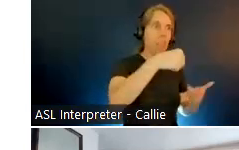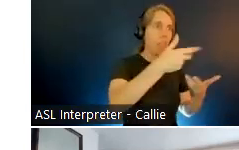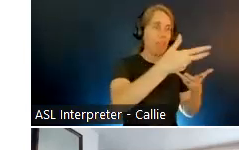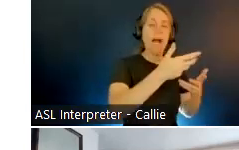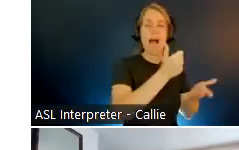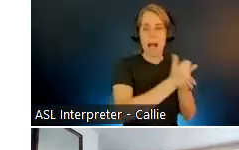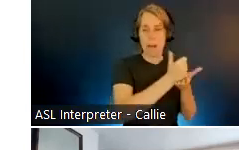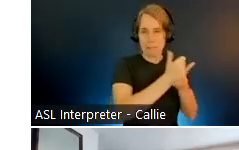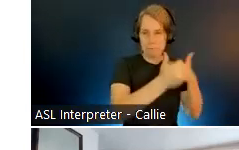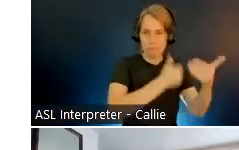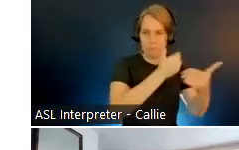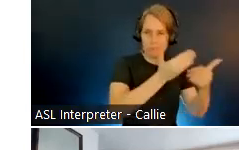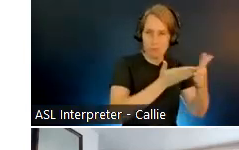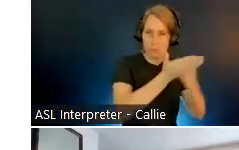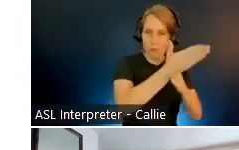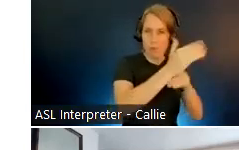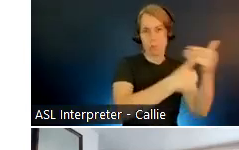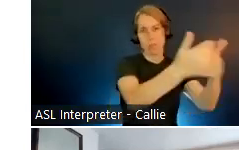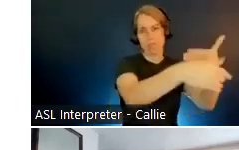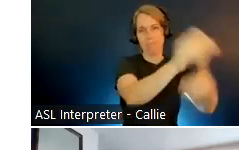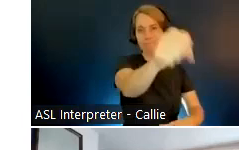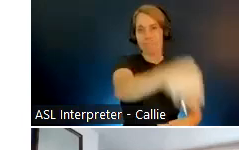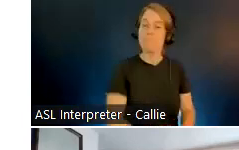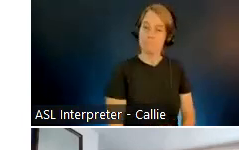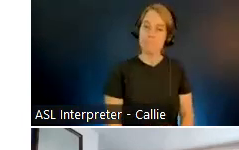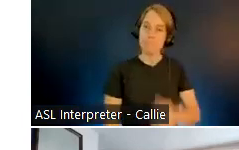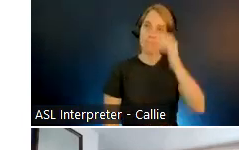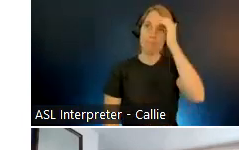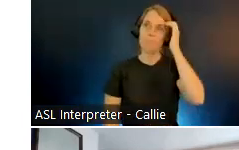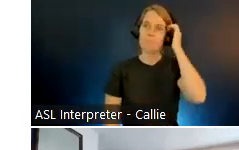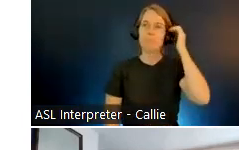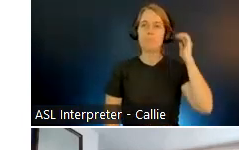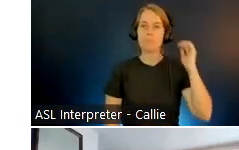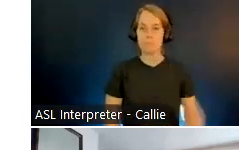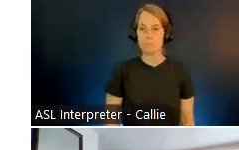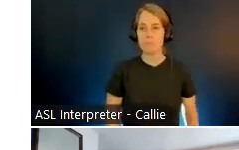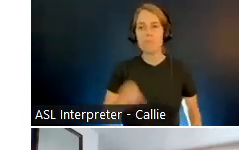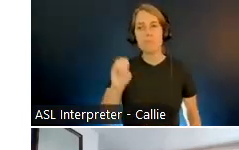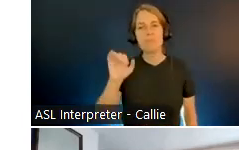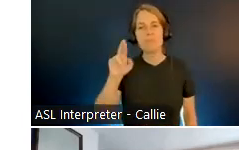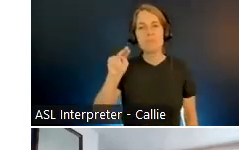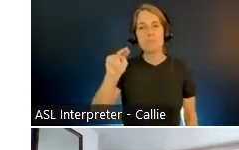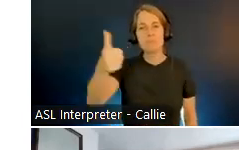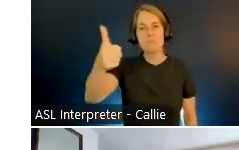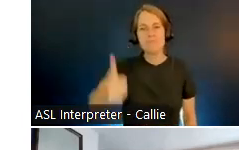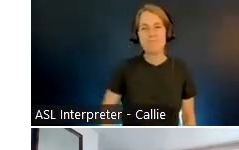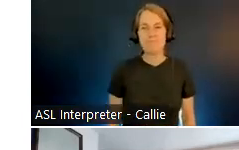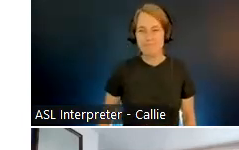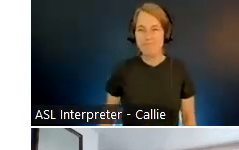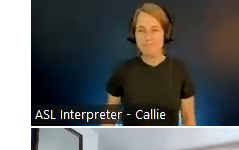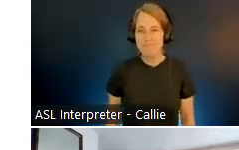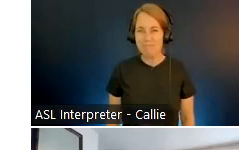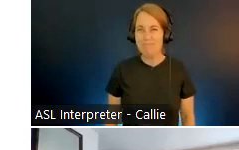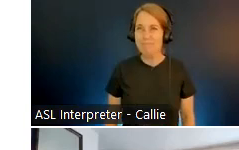process and to get the accommodations they needed. Thanks, guys. Okay, we have just a few